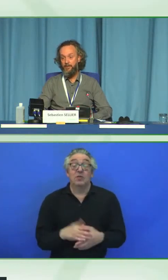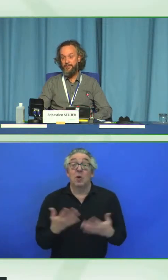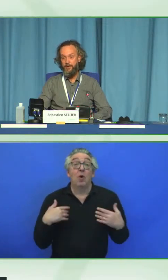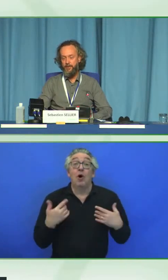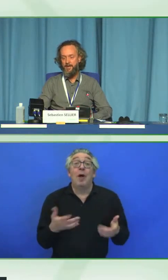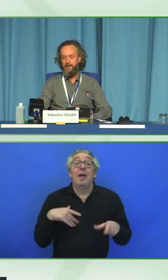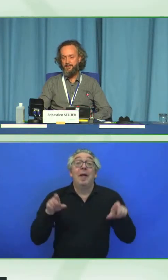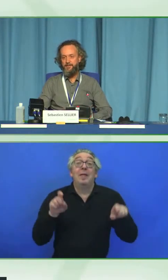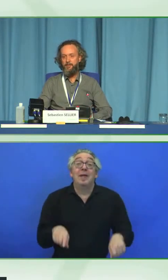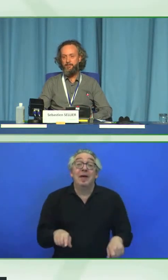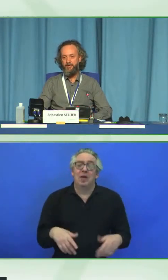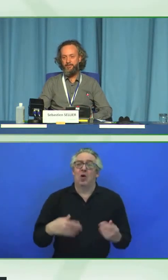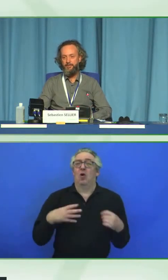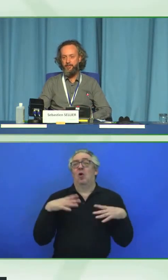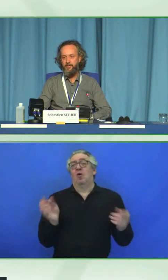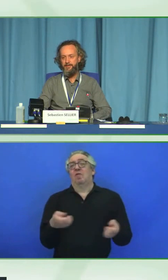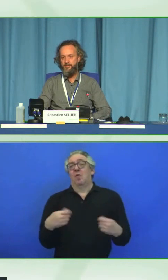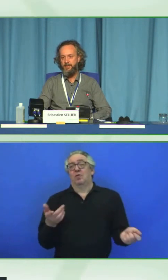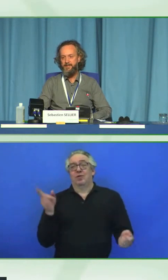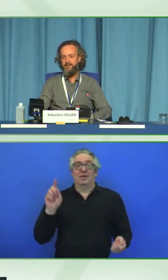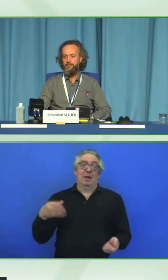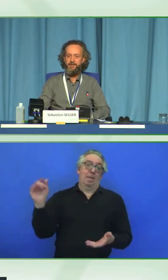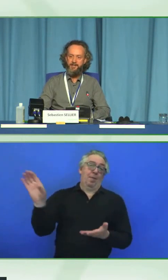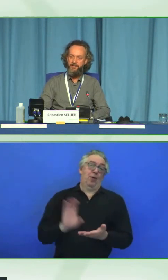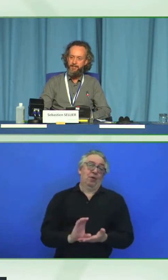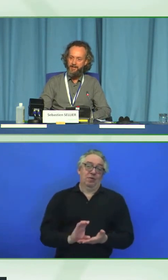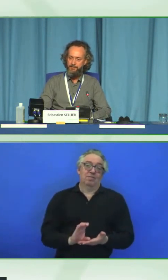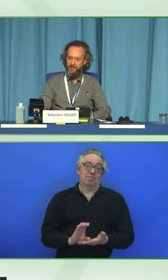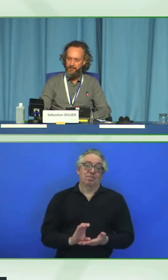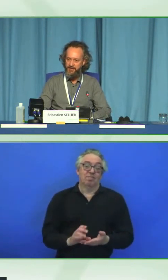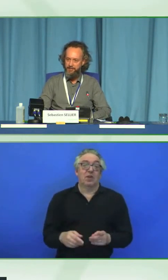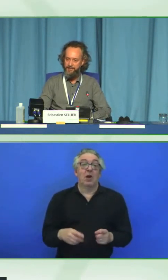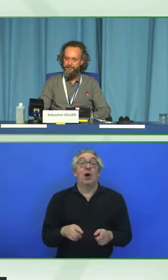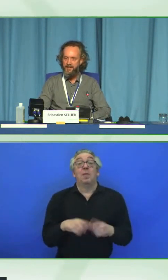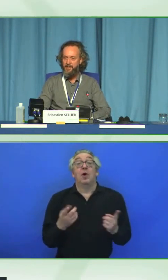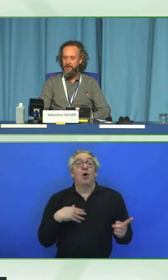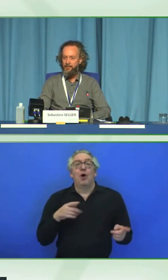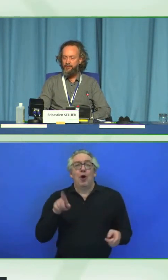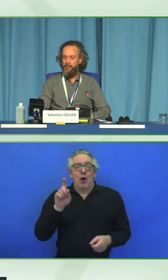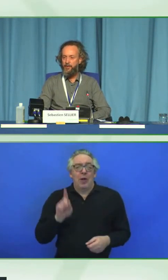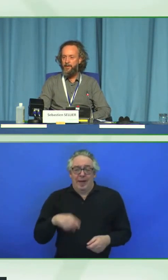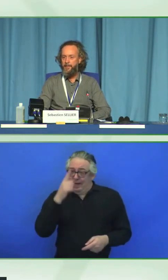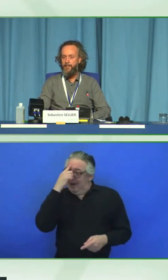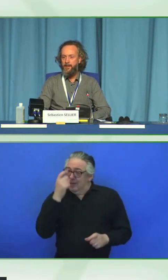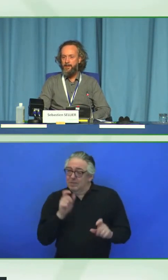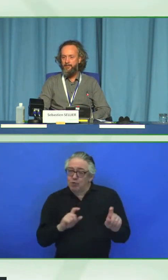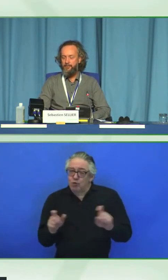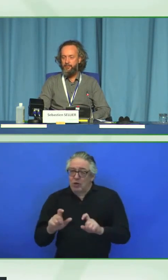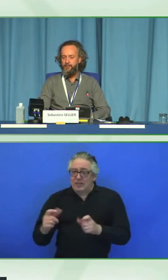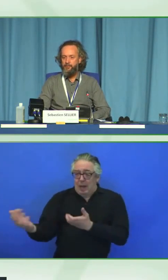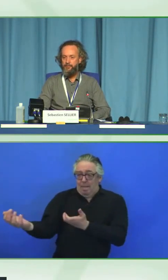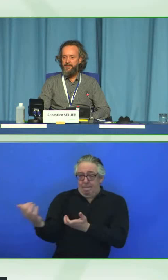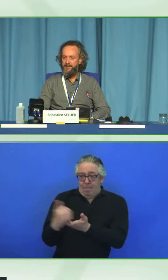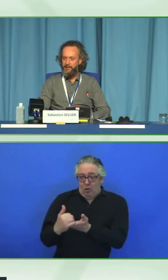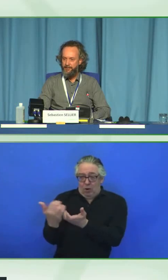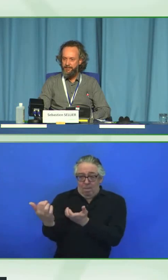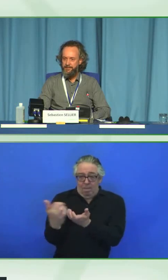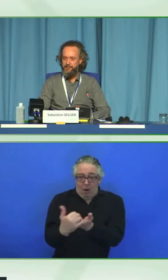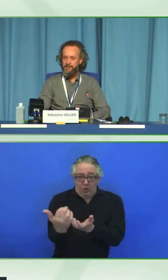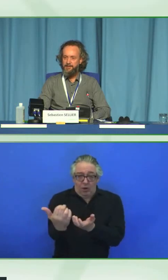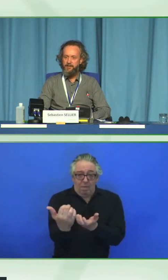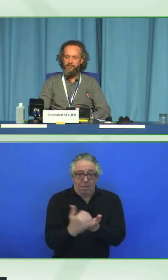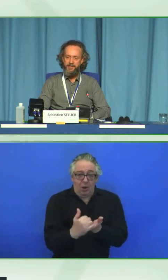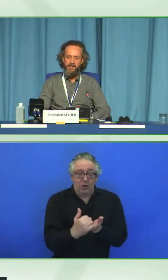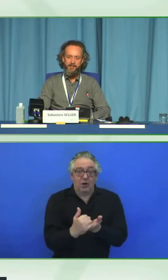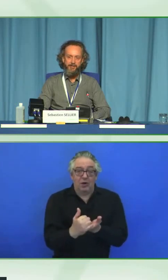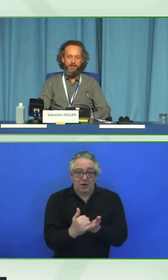we also, and it's very important for us, we need strategic partnership to get content,